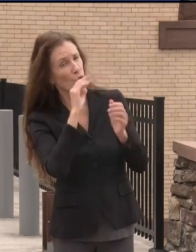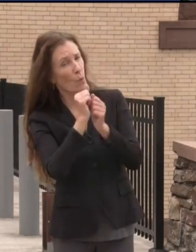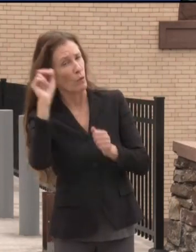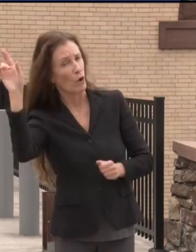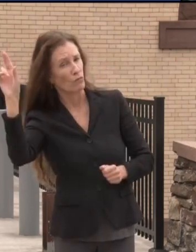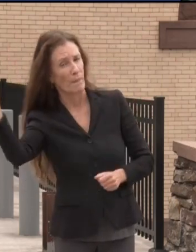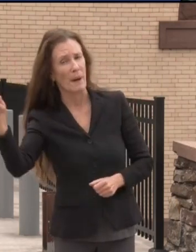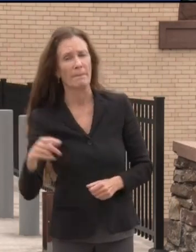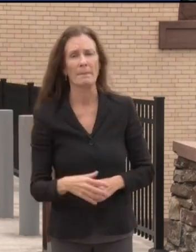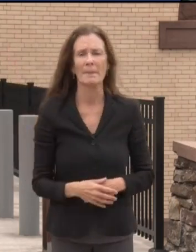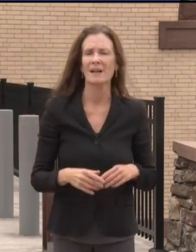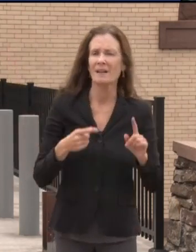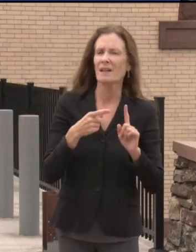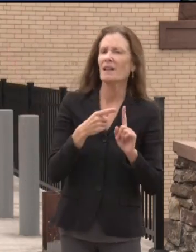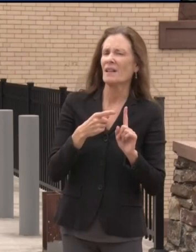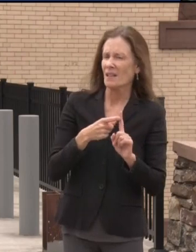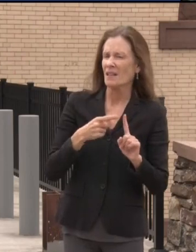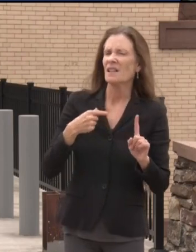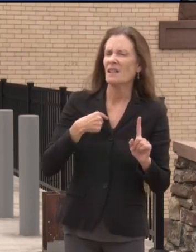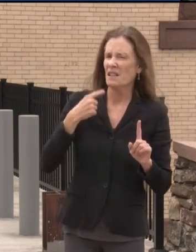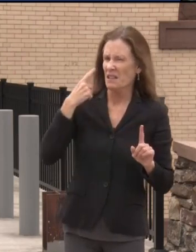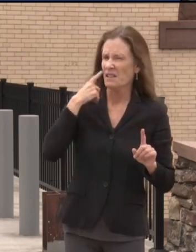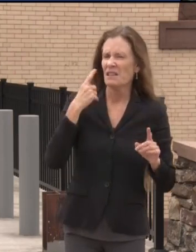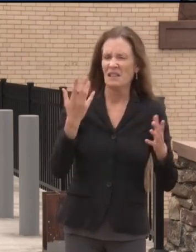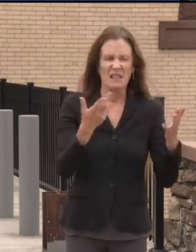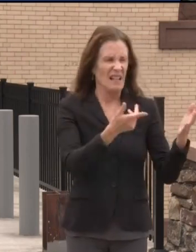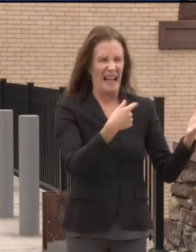have probably a better sense of that. Do you want to?